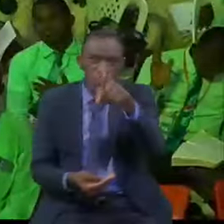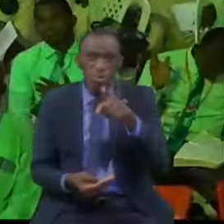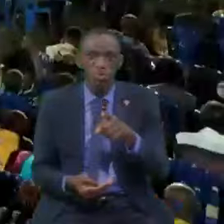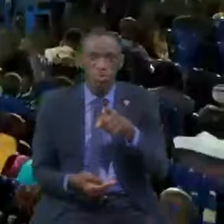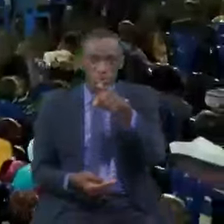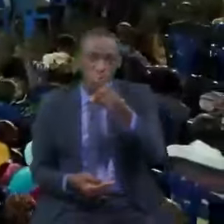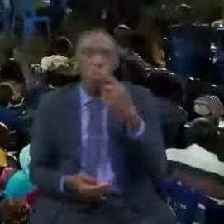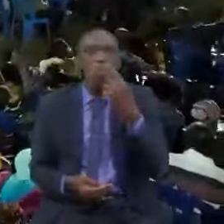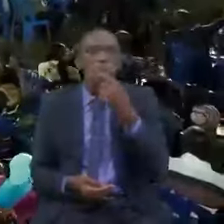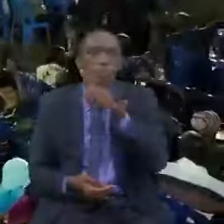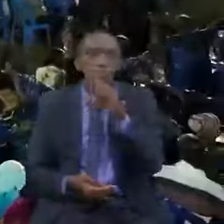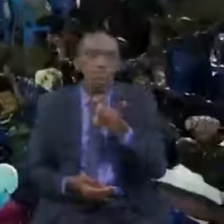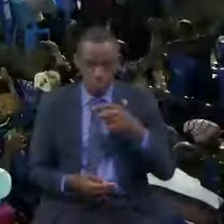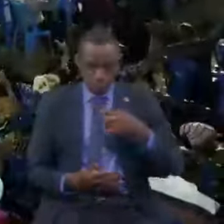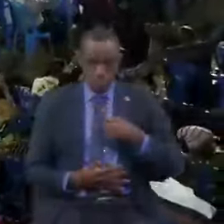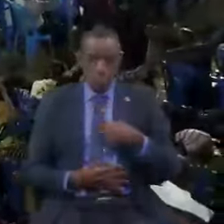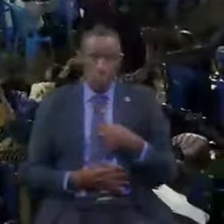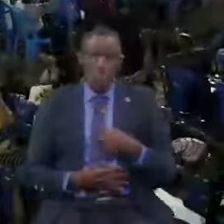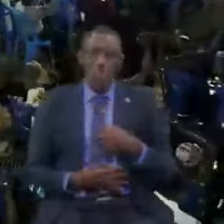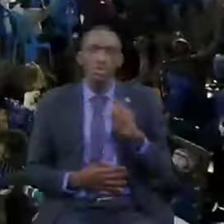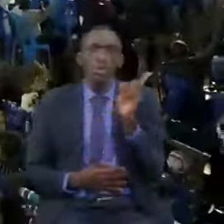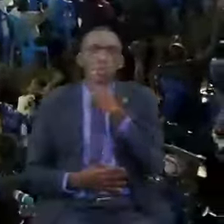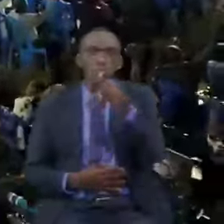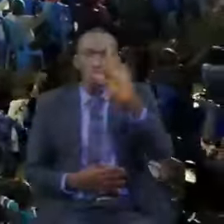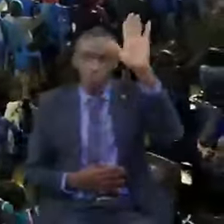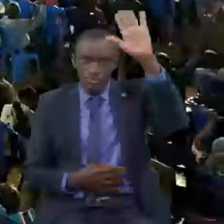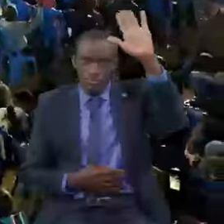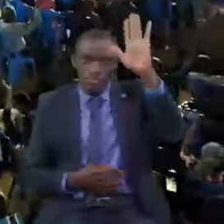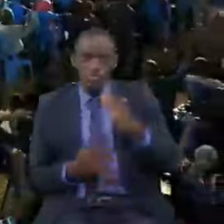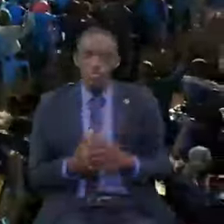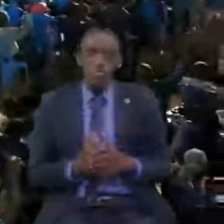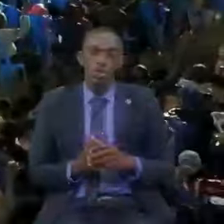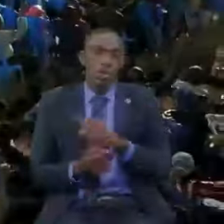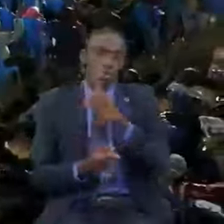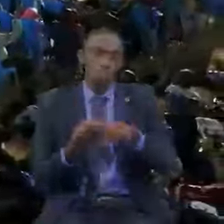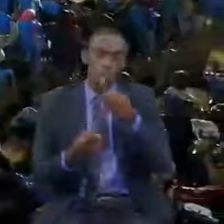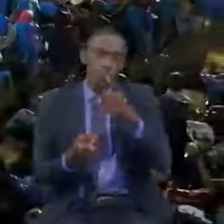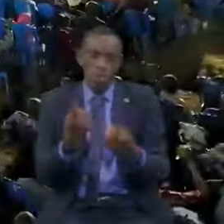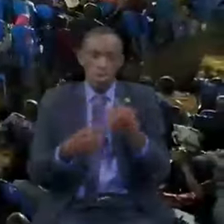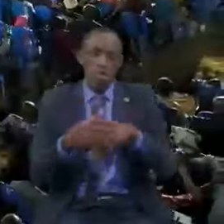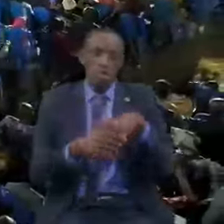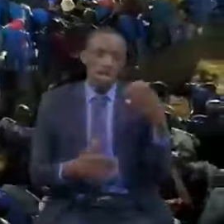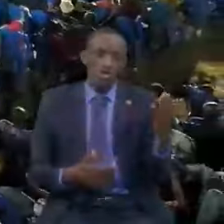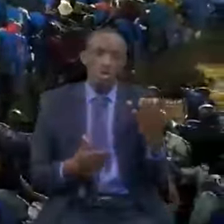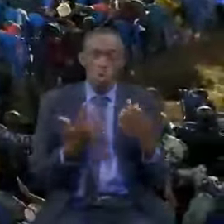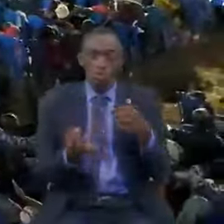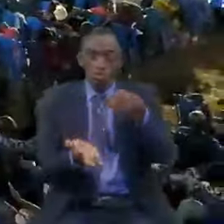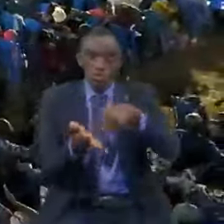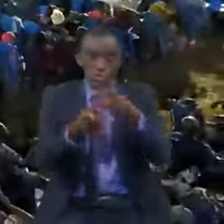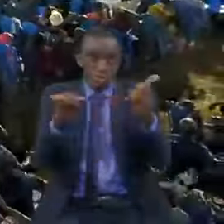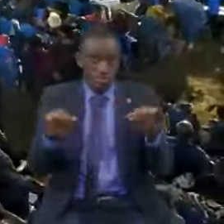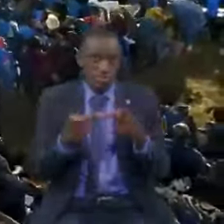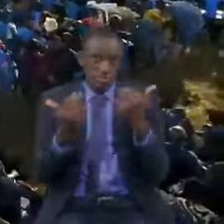What do you see there? When you come out of this place tonight, with the name